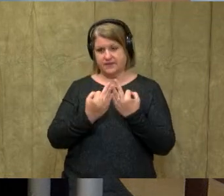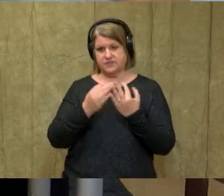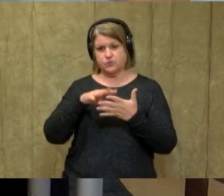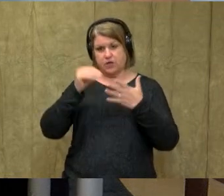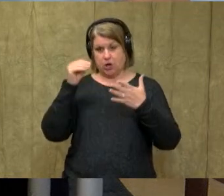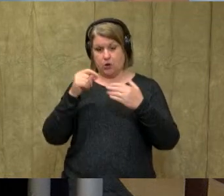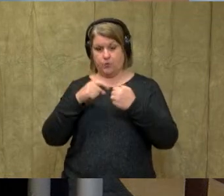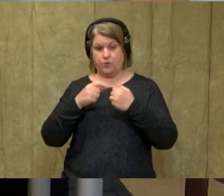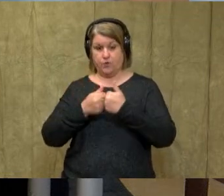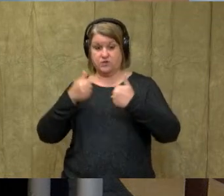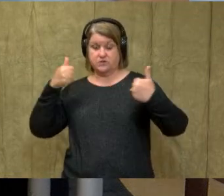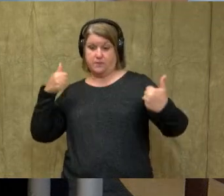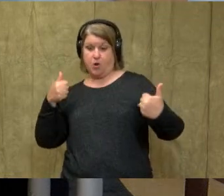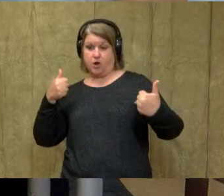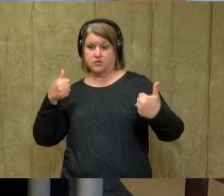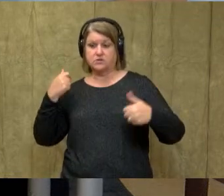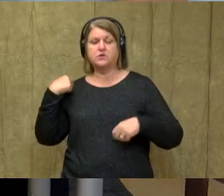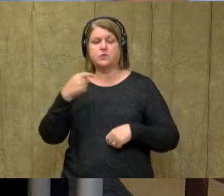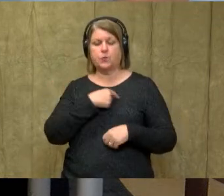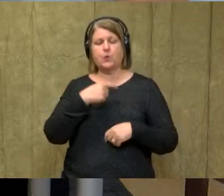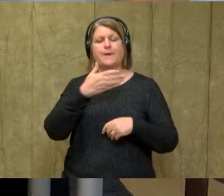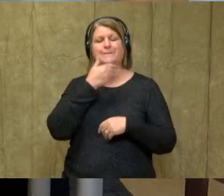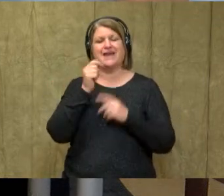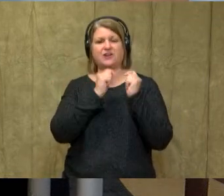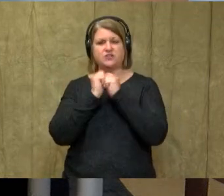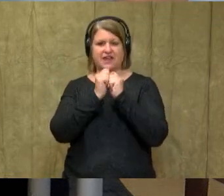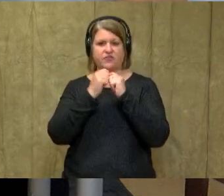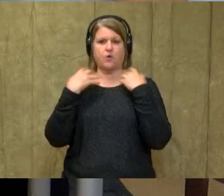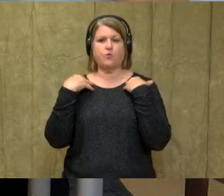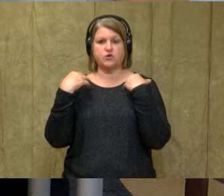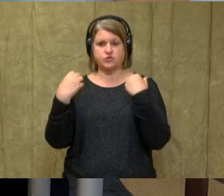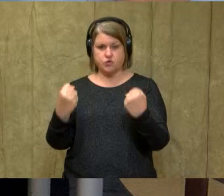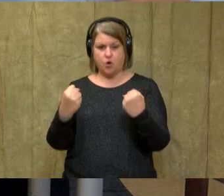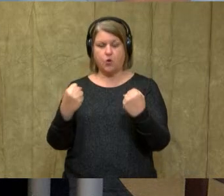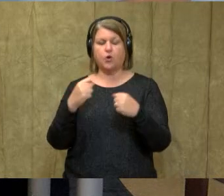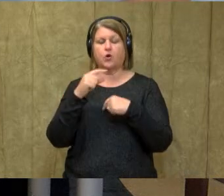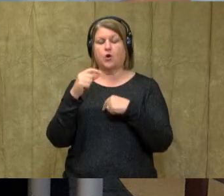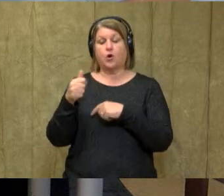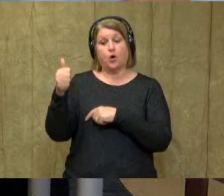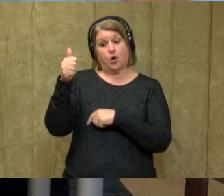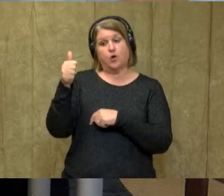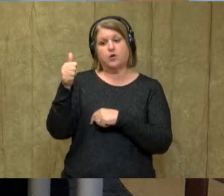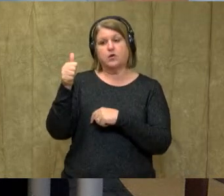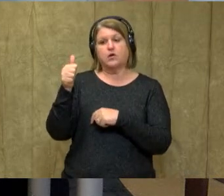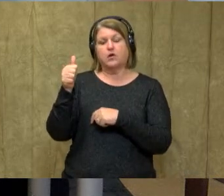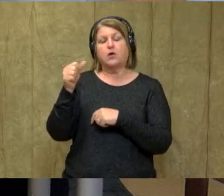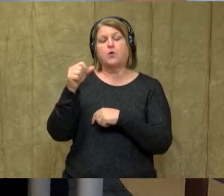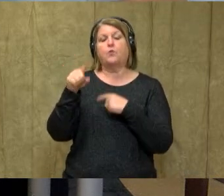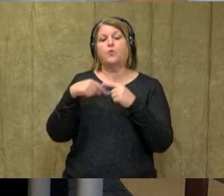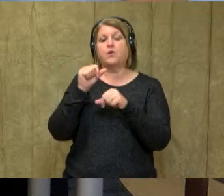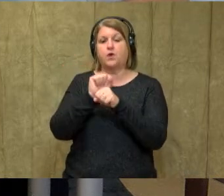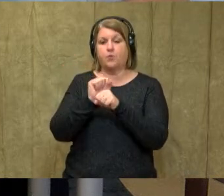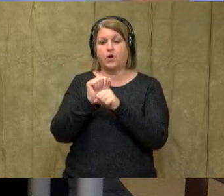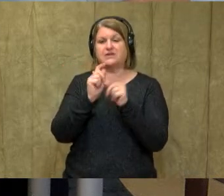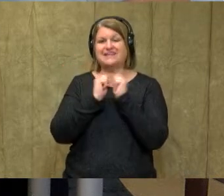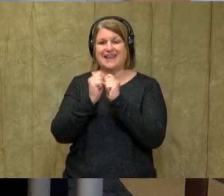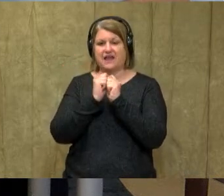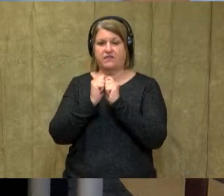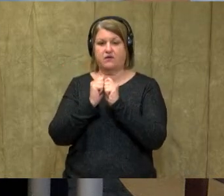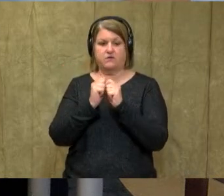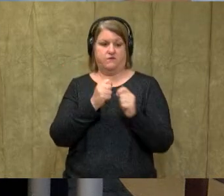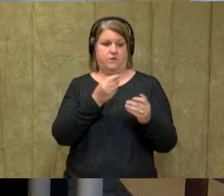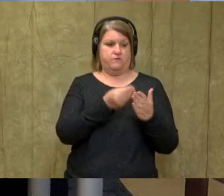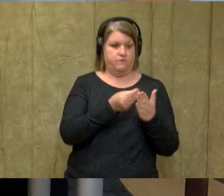we're apart, we are better together. We're stronger when we work together. And so from everything from food resources to